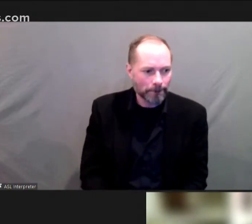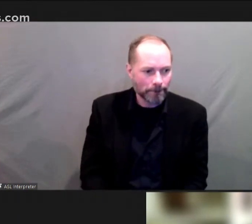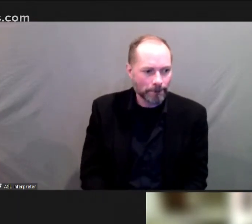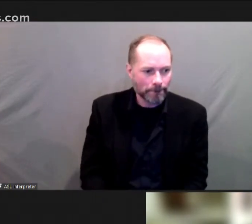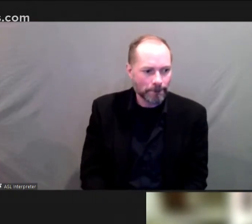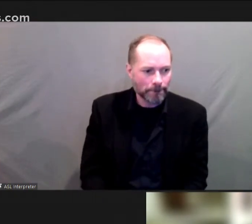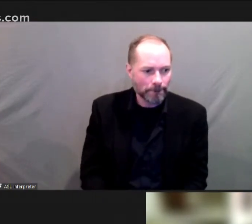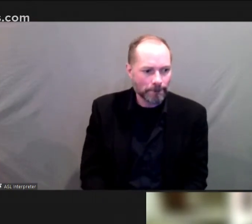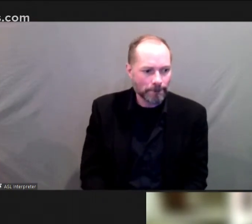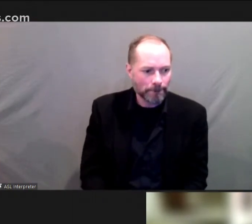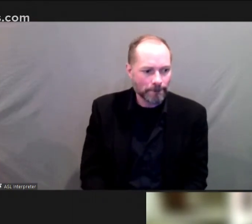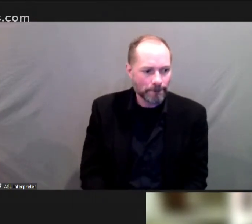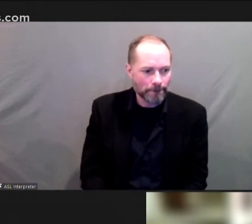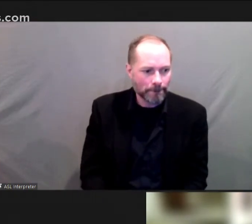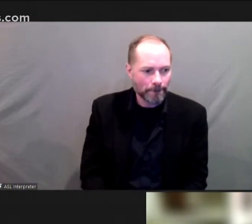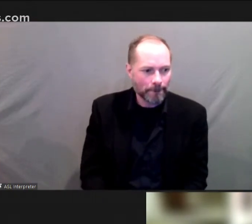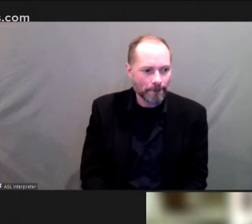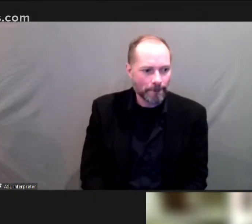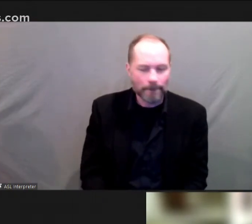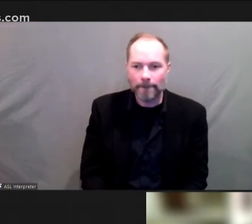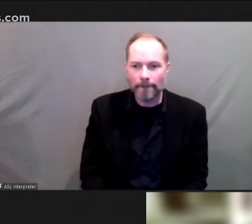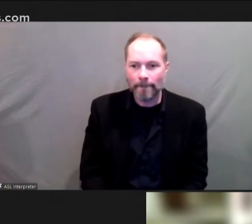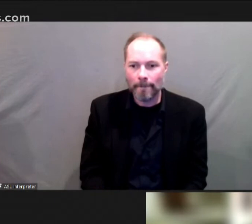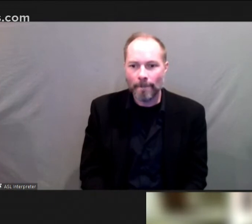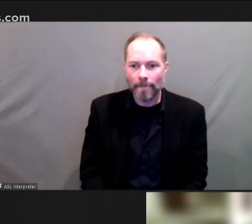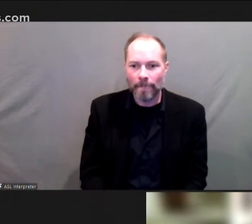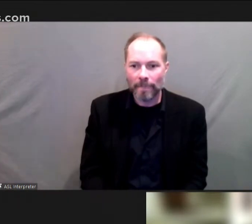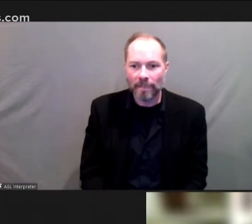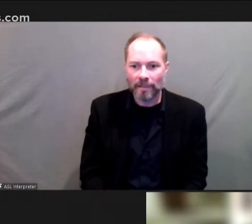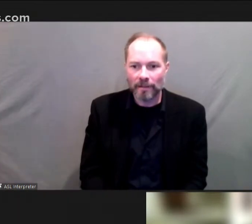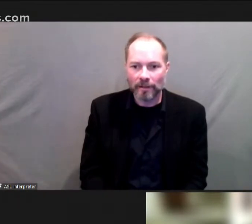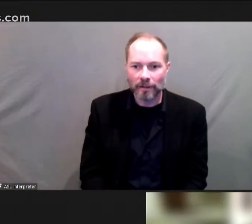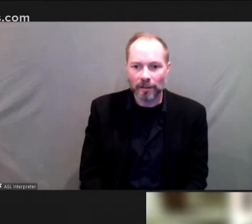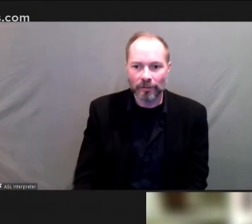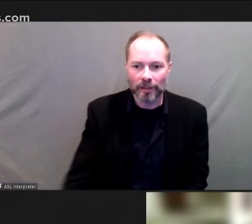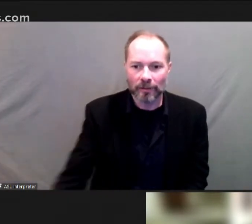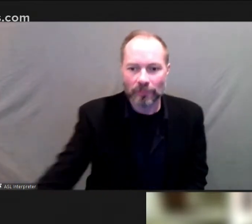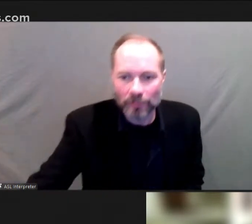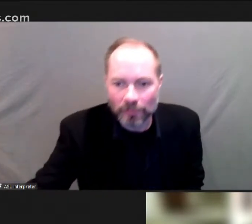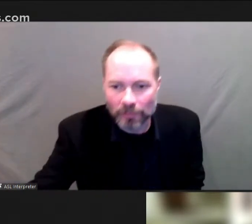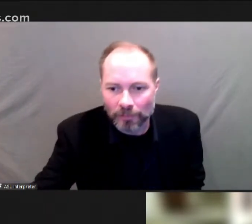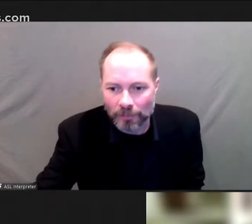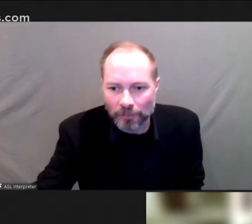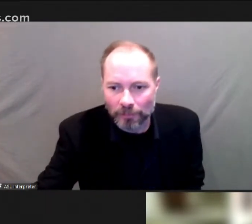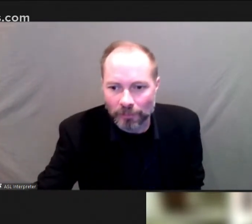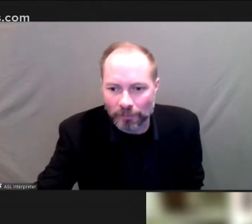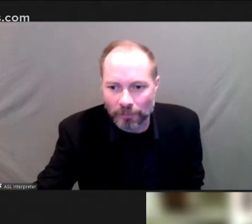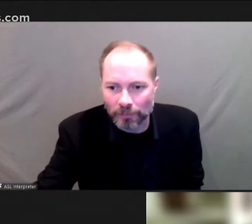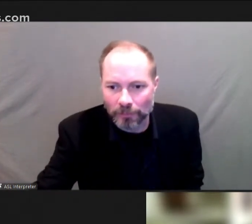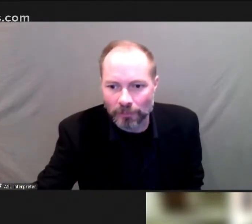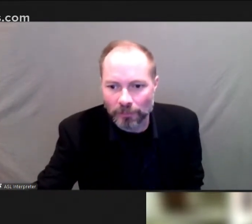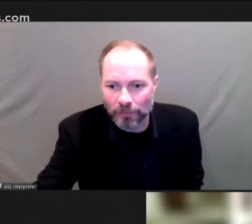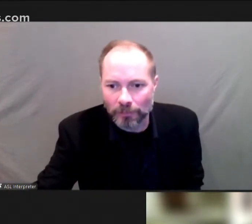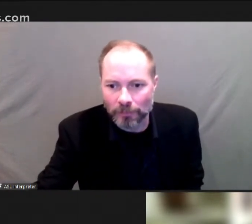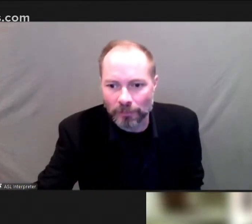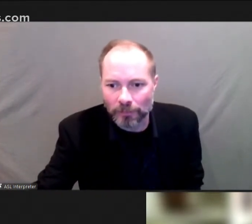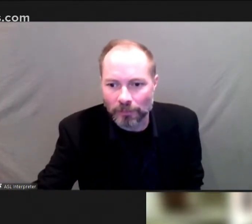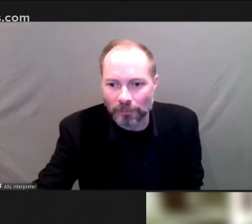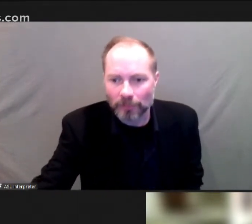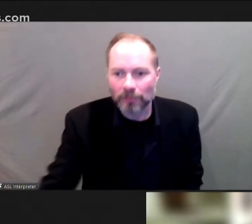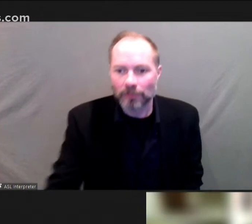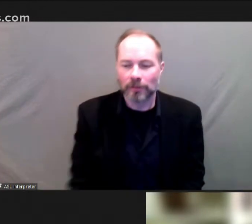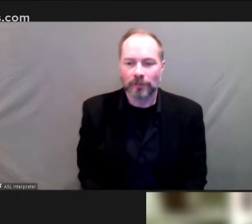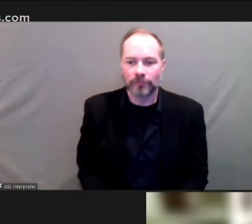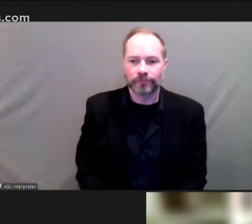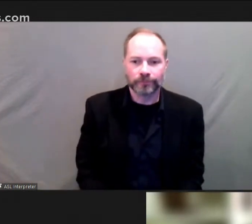available. We have the free program where you can get the test delivered right to your doorstep in about a week or two. You can sign up online for that. But